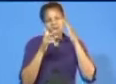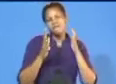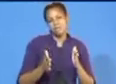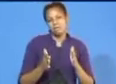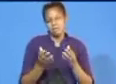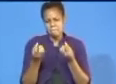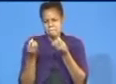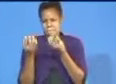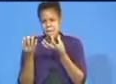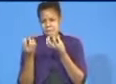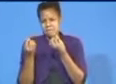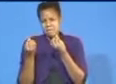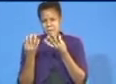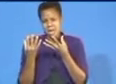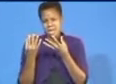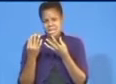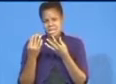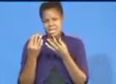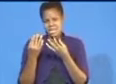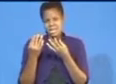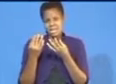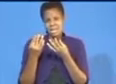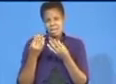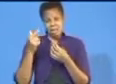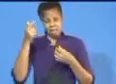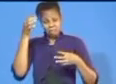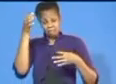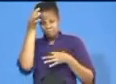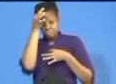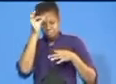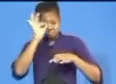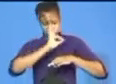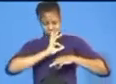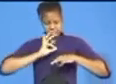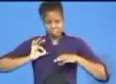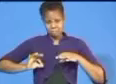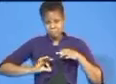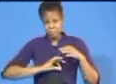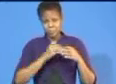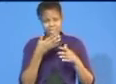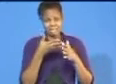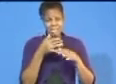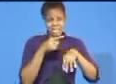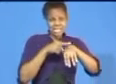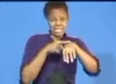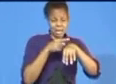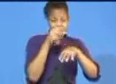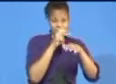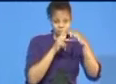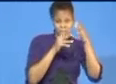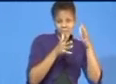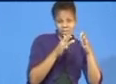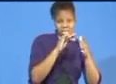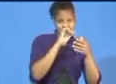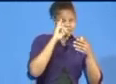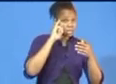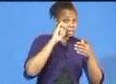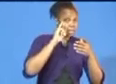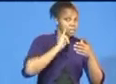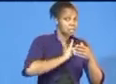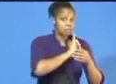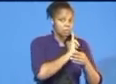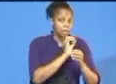Many lepers were in Israel in the time of Elijah the prophet, but none of them was